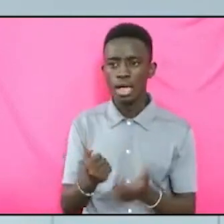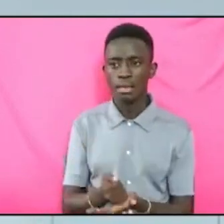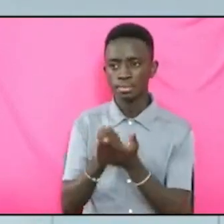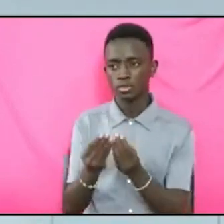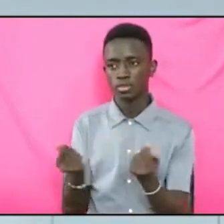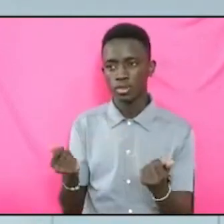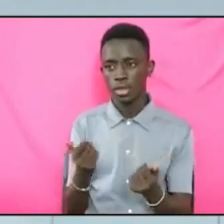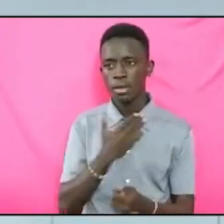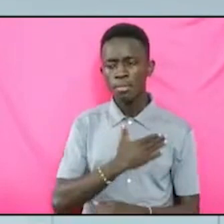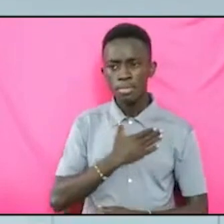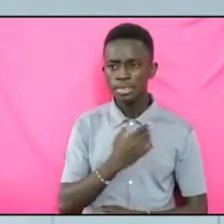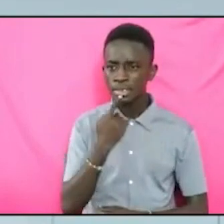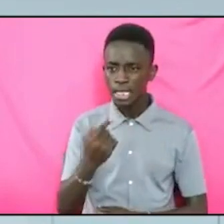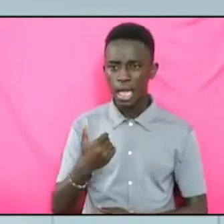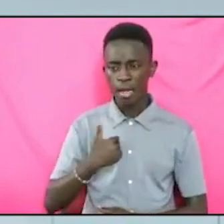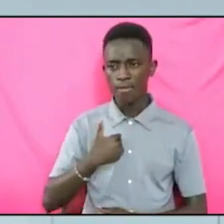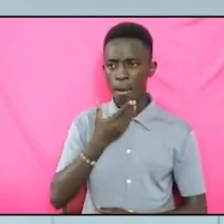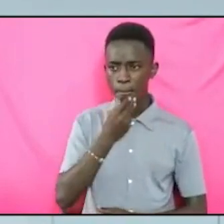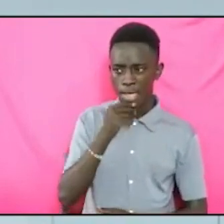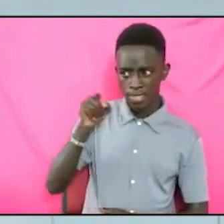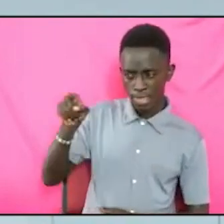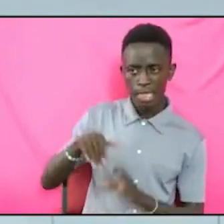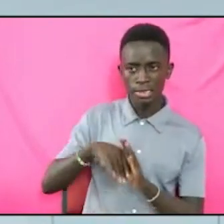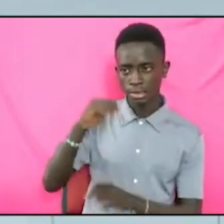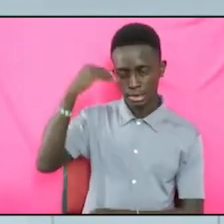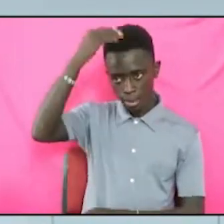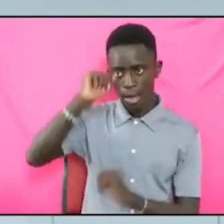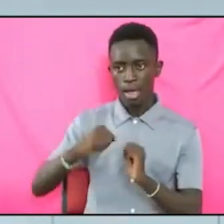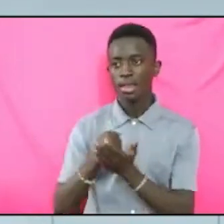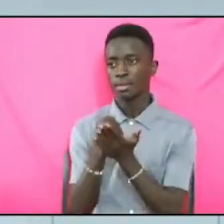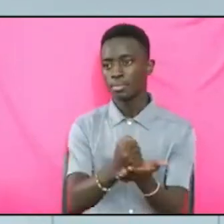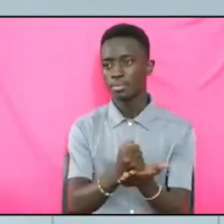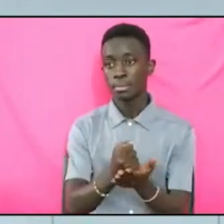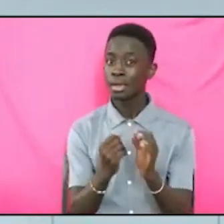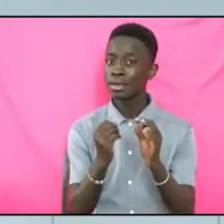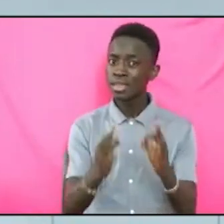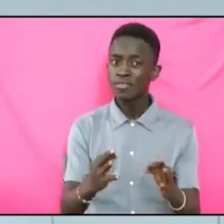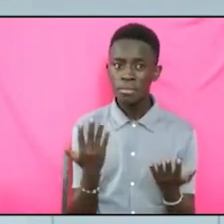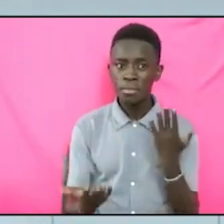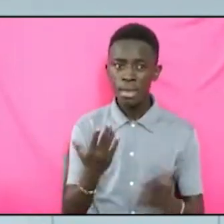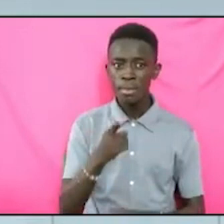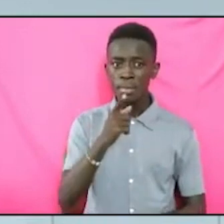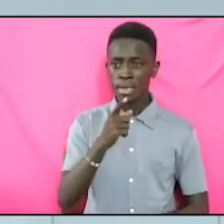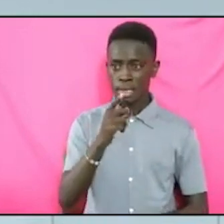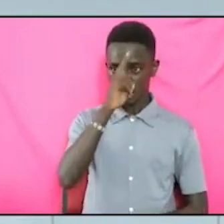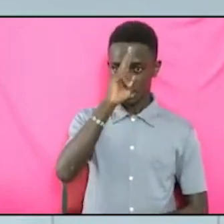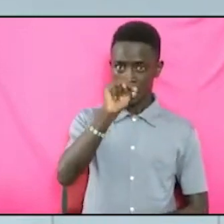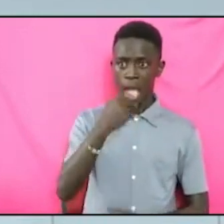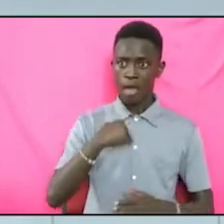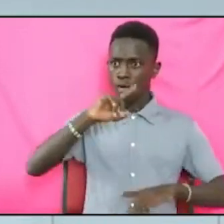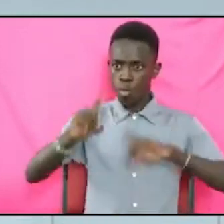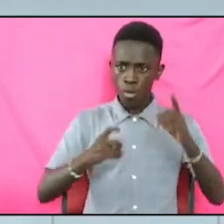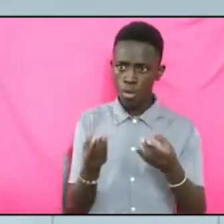in Samaria who can heal him. So that in case the general has more questions to ask, now because he has